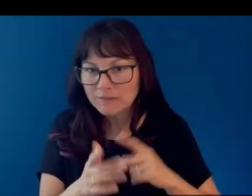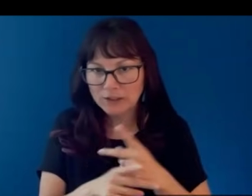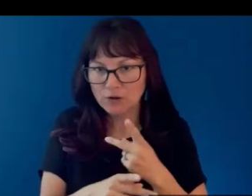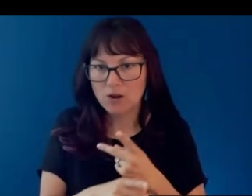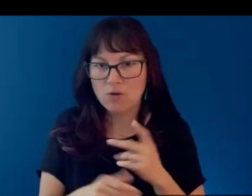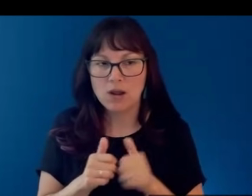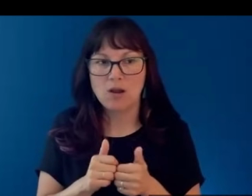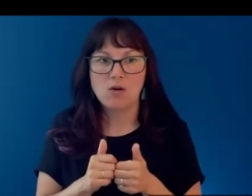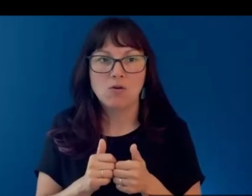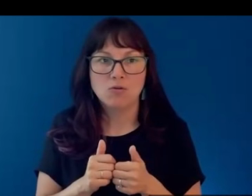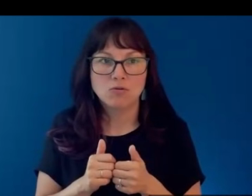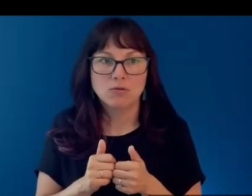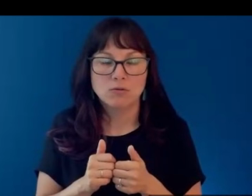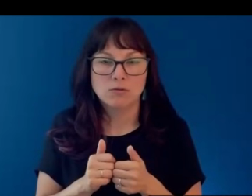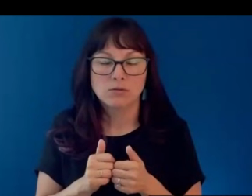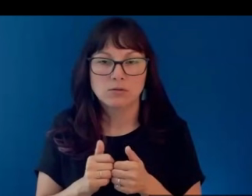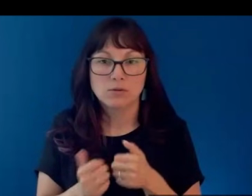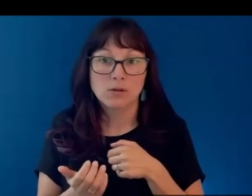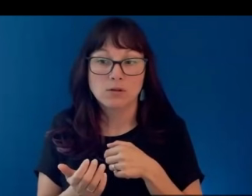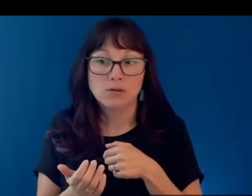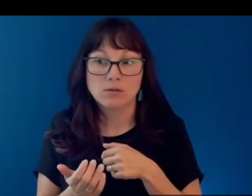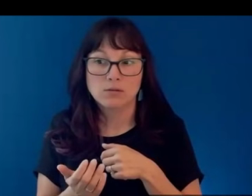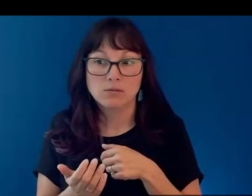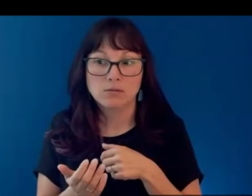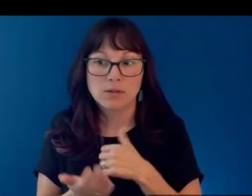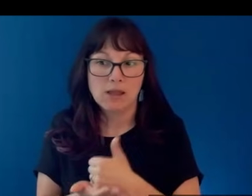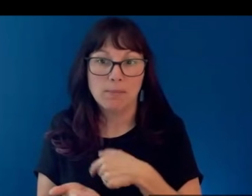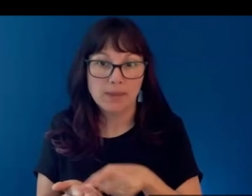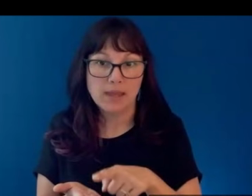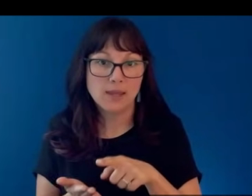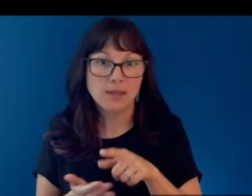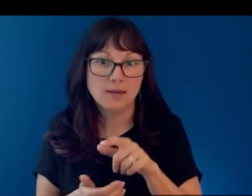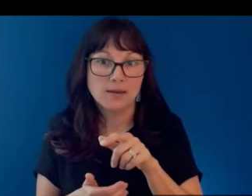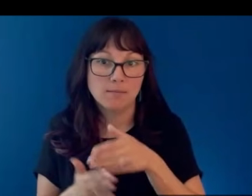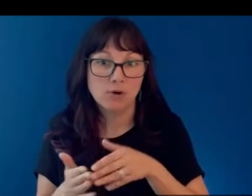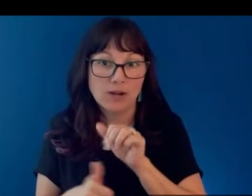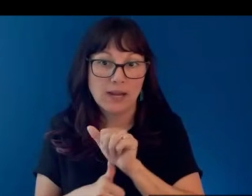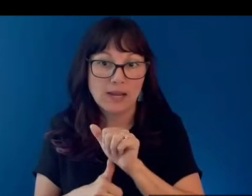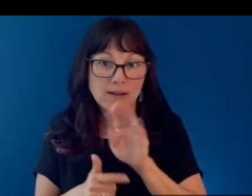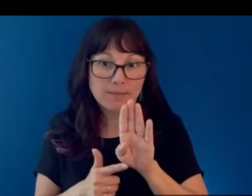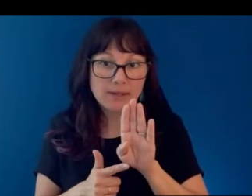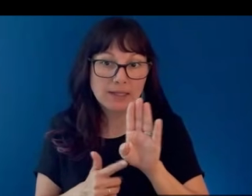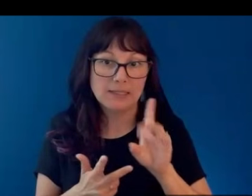how to help pay for Part A, Part B, and Part D.